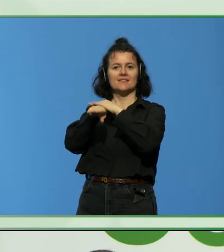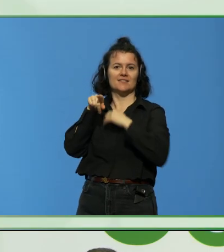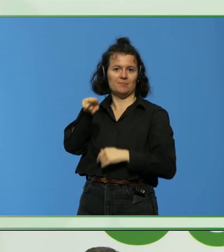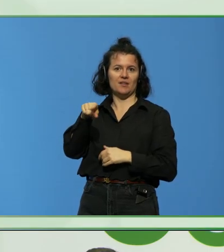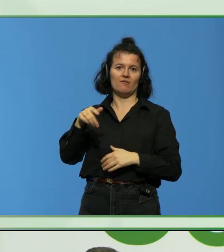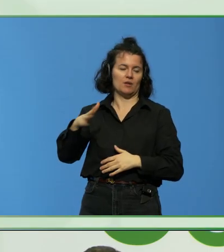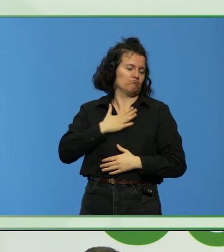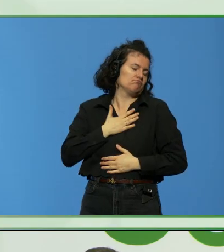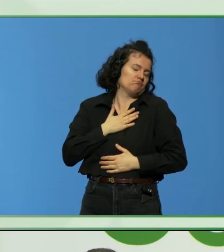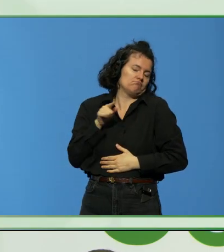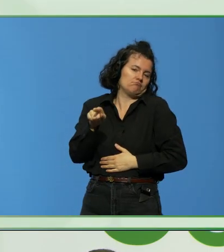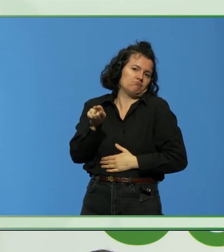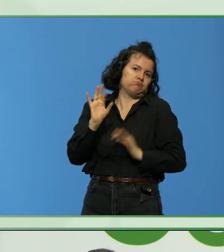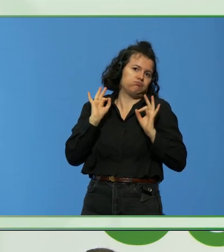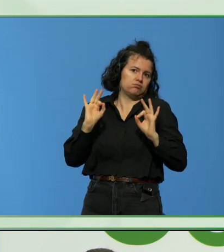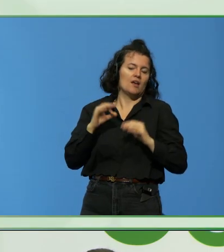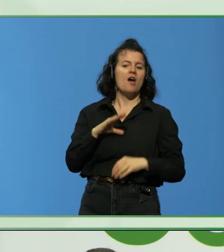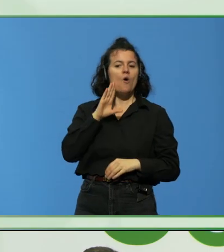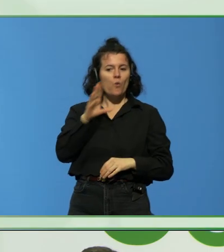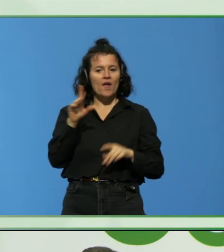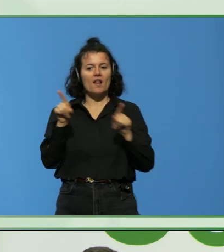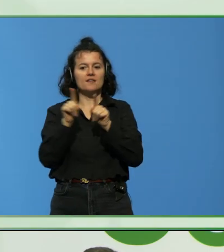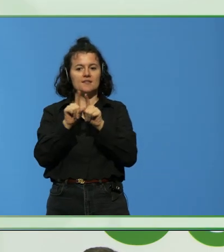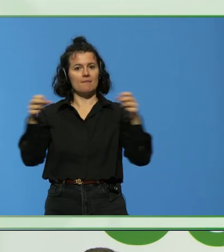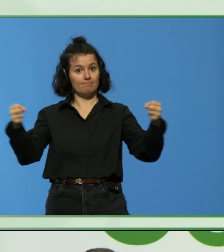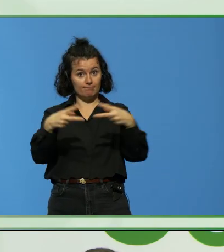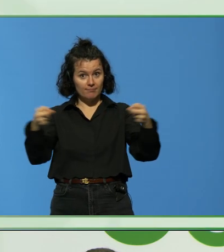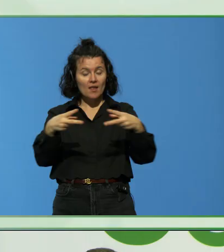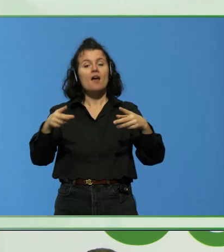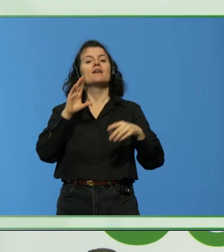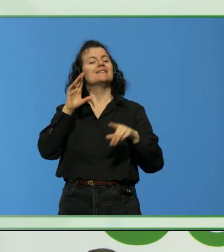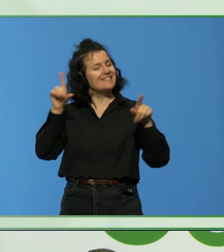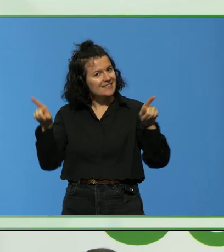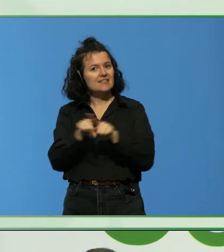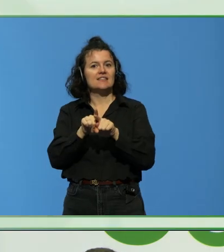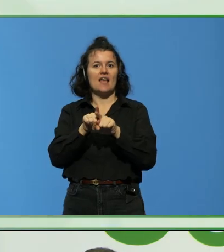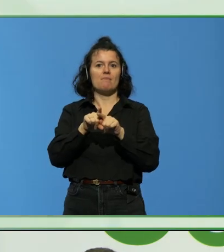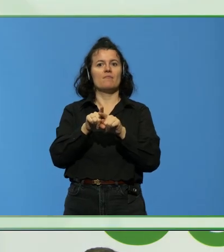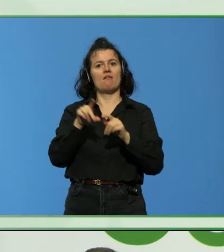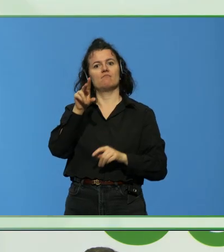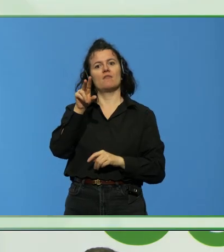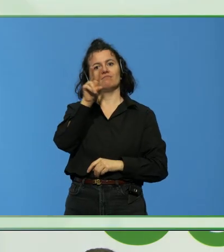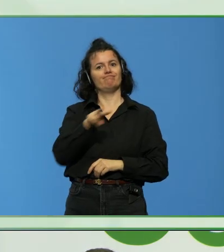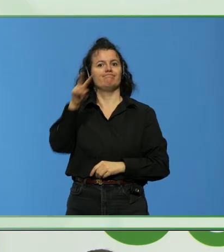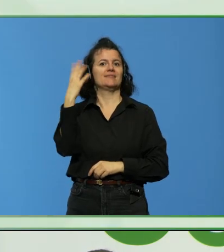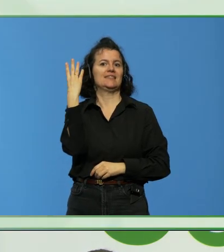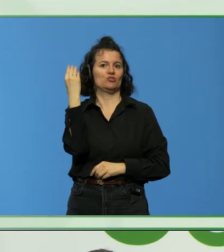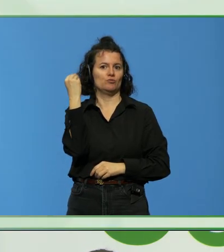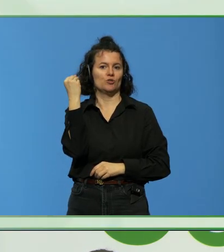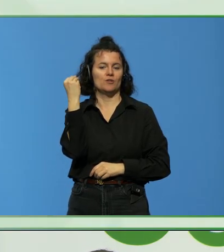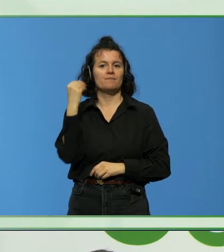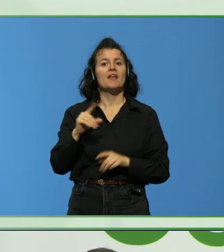television, subtitle or description, Austrian Sign Language during the shows, and reports in easy